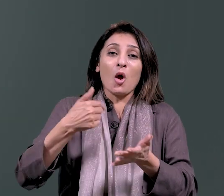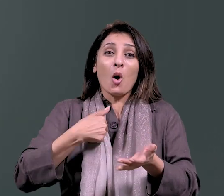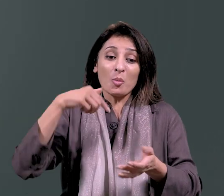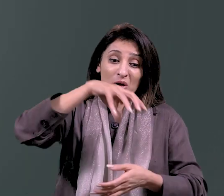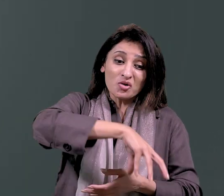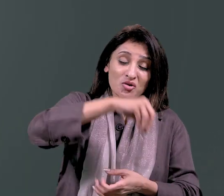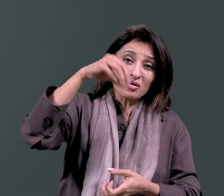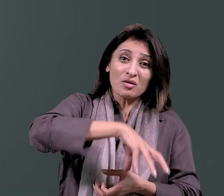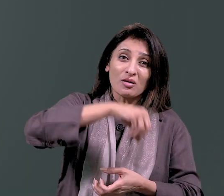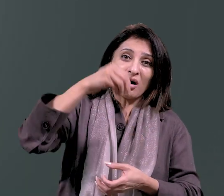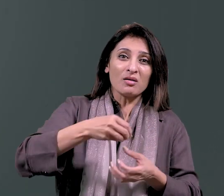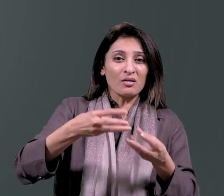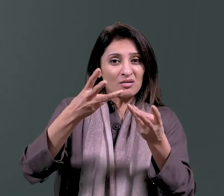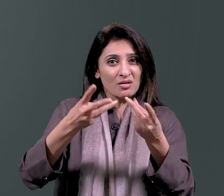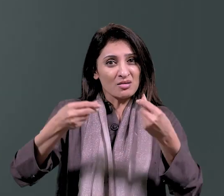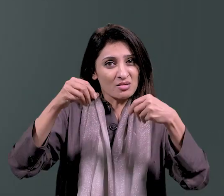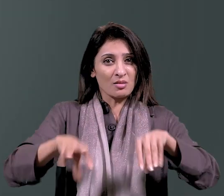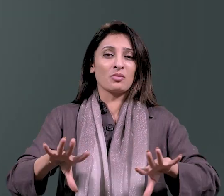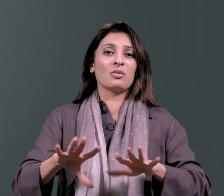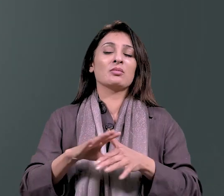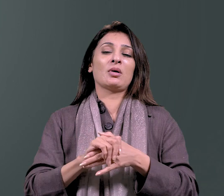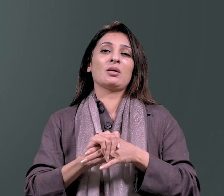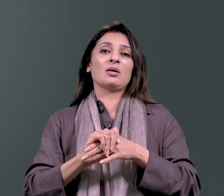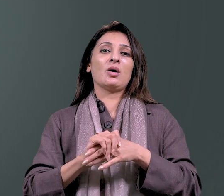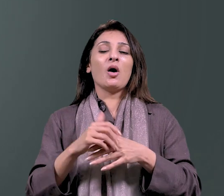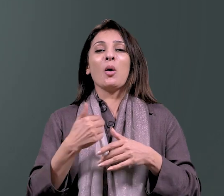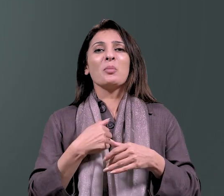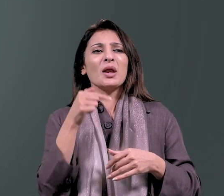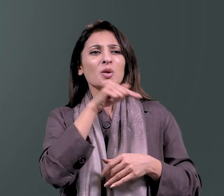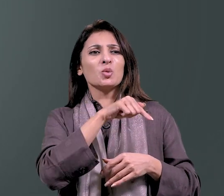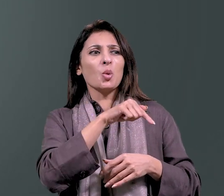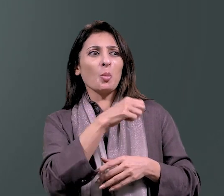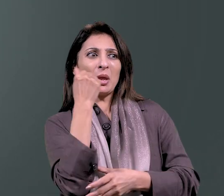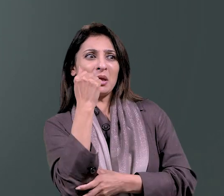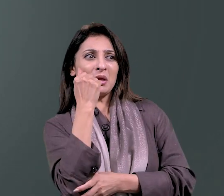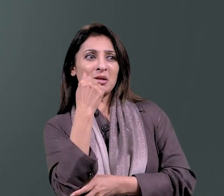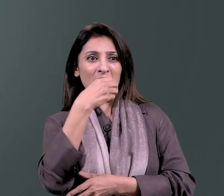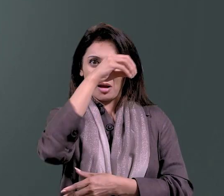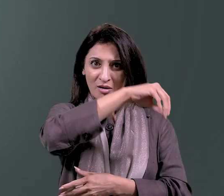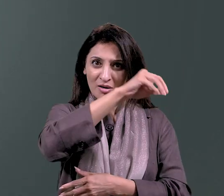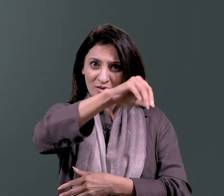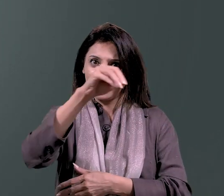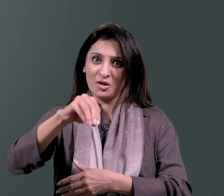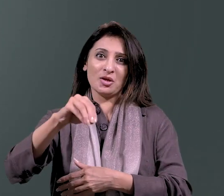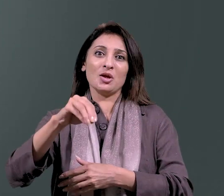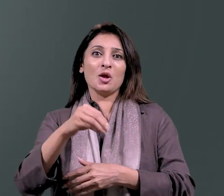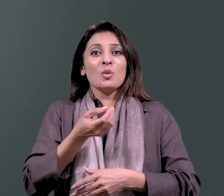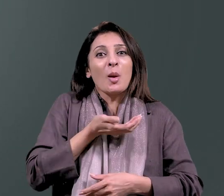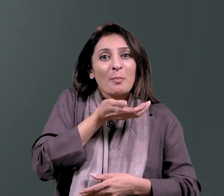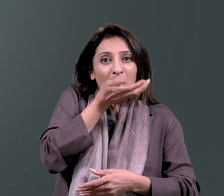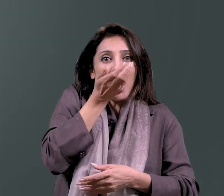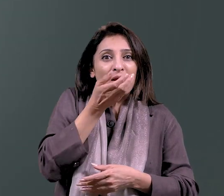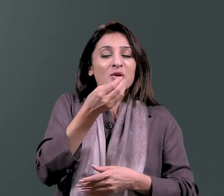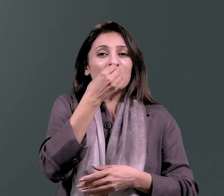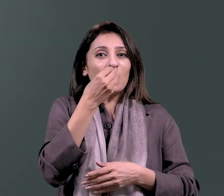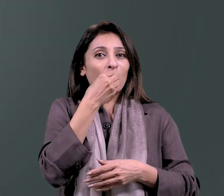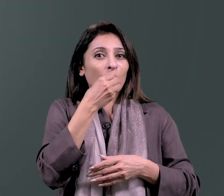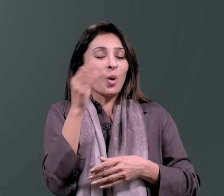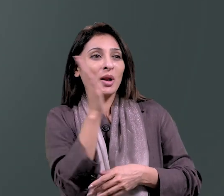energy. I nourished and sustained you by giving you water, food, and